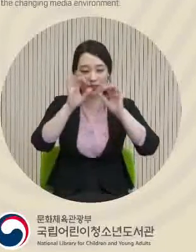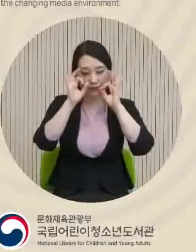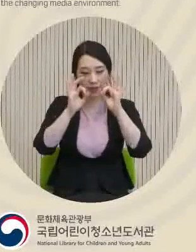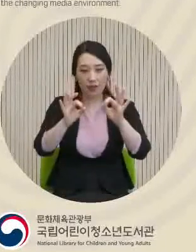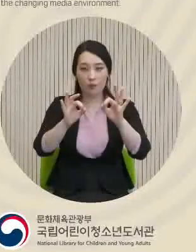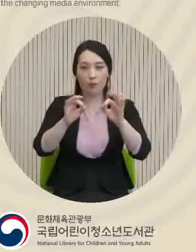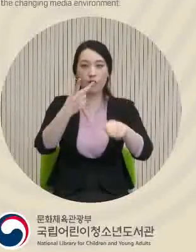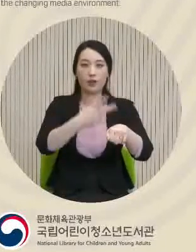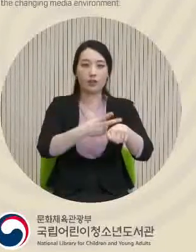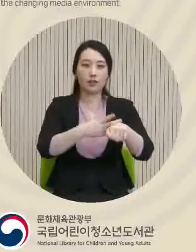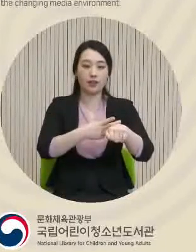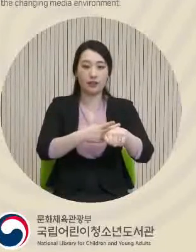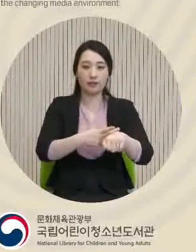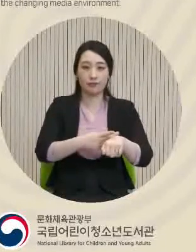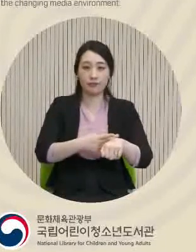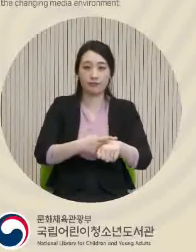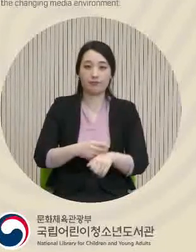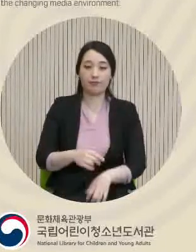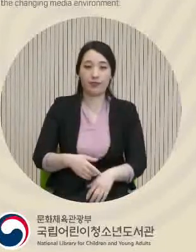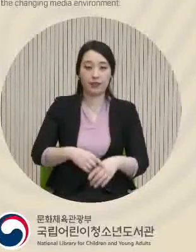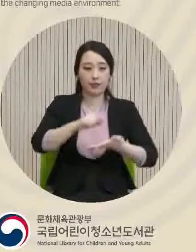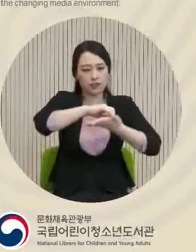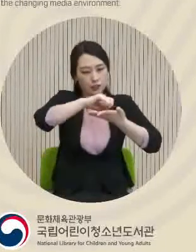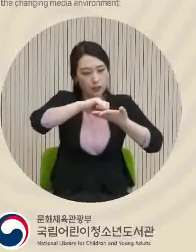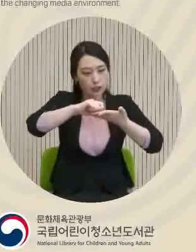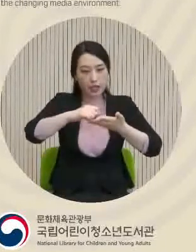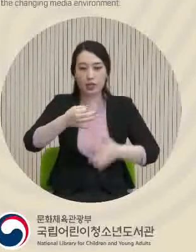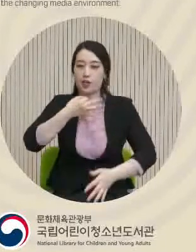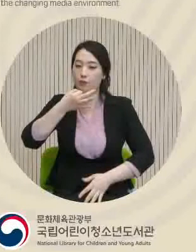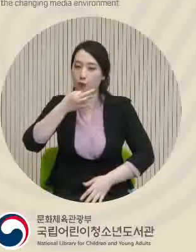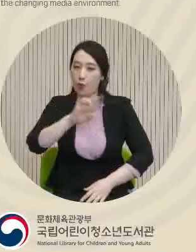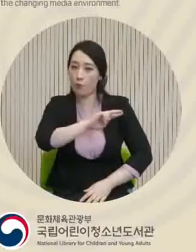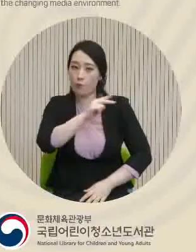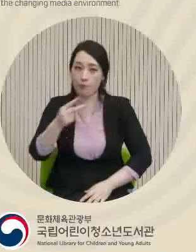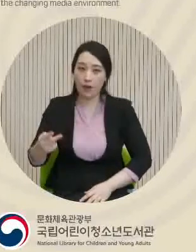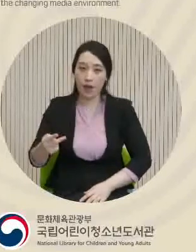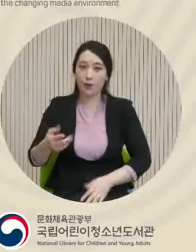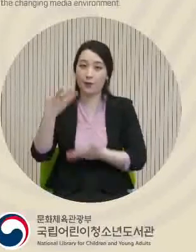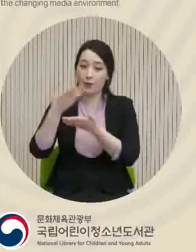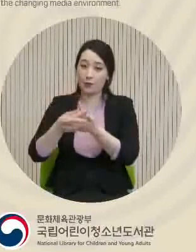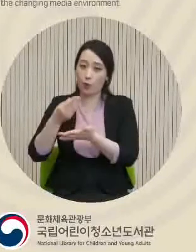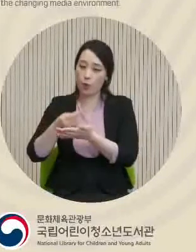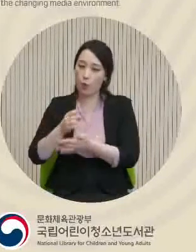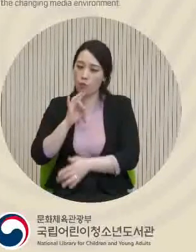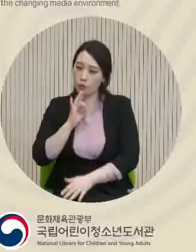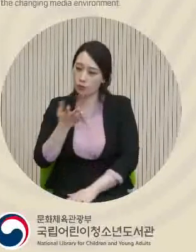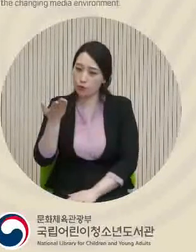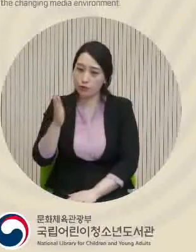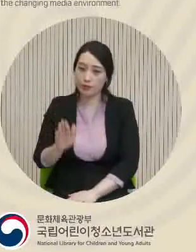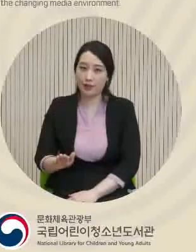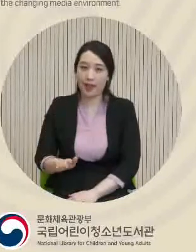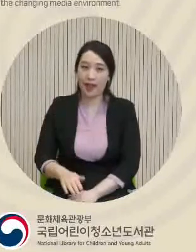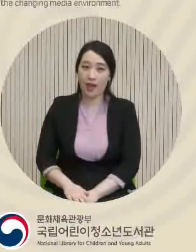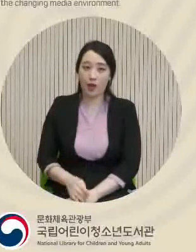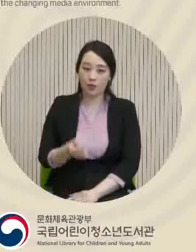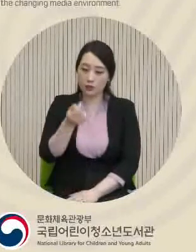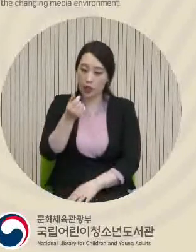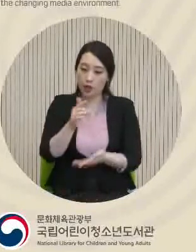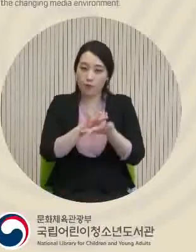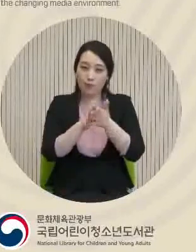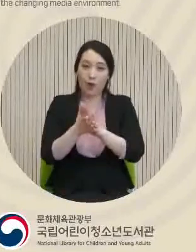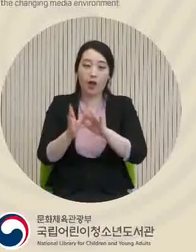at those happy faces, teachers converted these to the voices, and